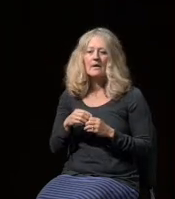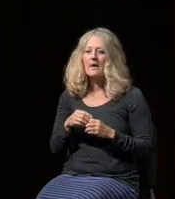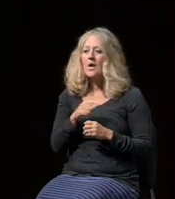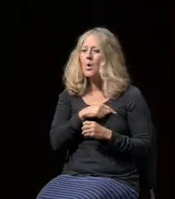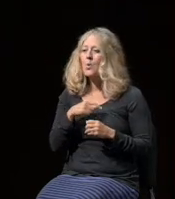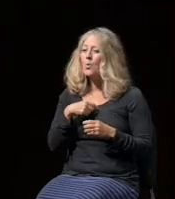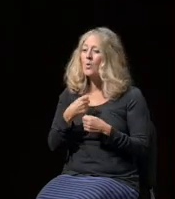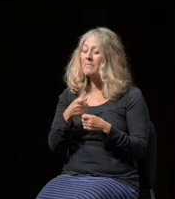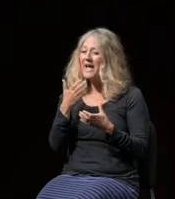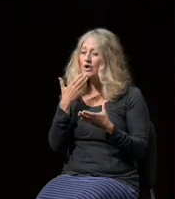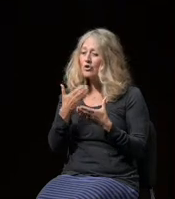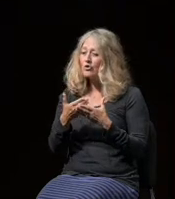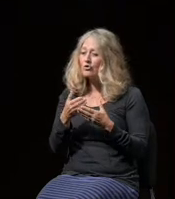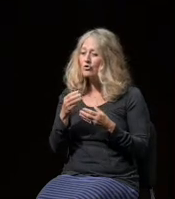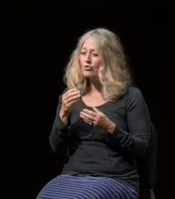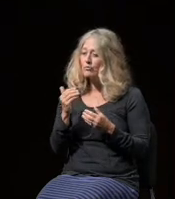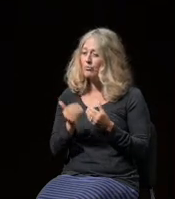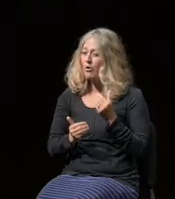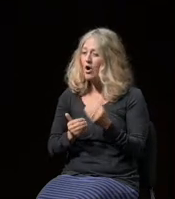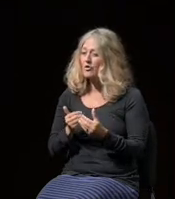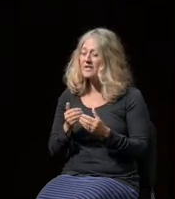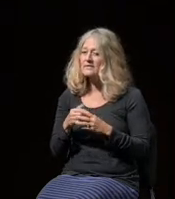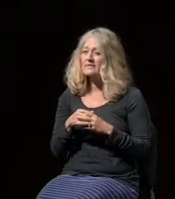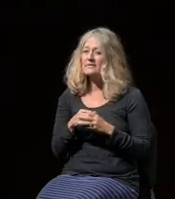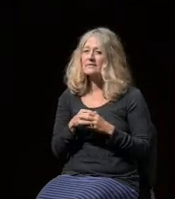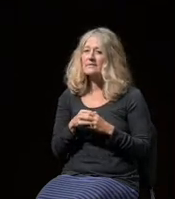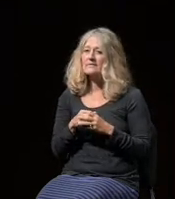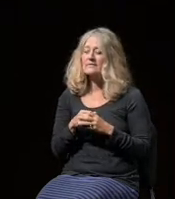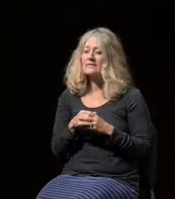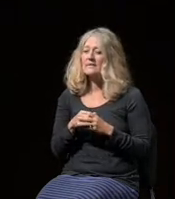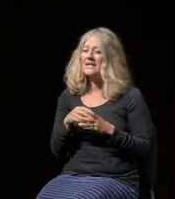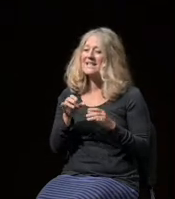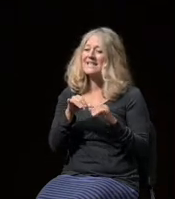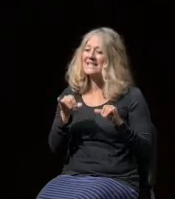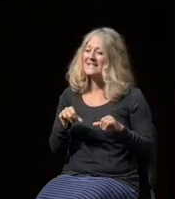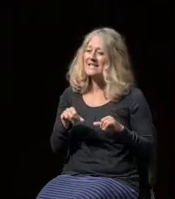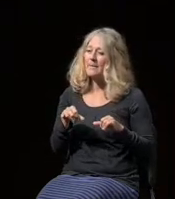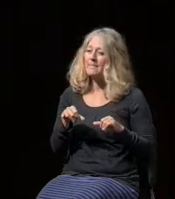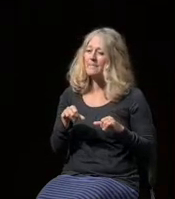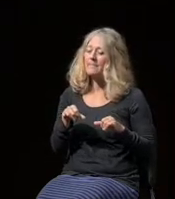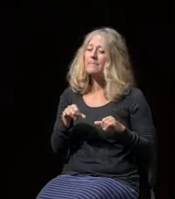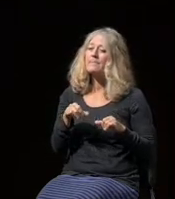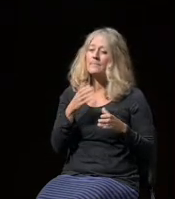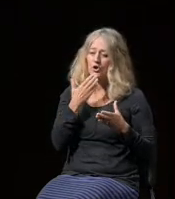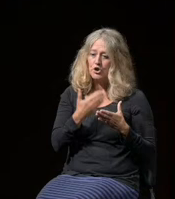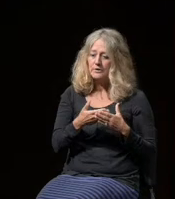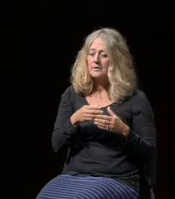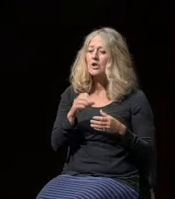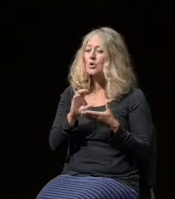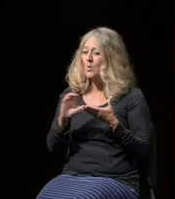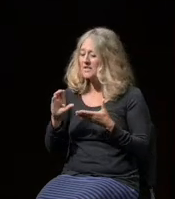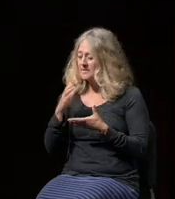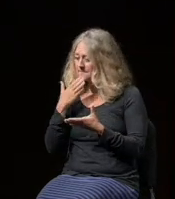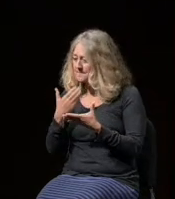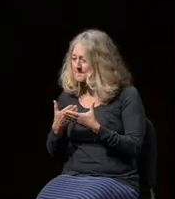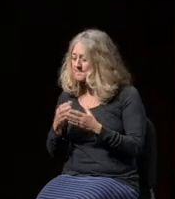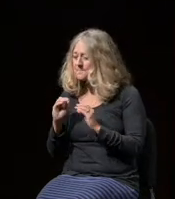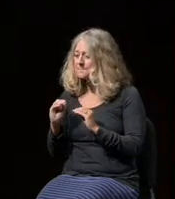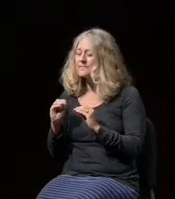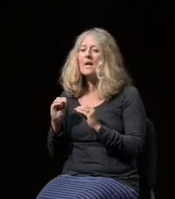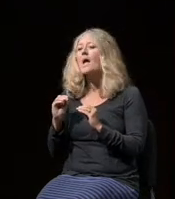good progress on that. The system's done quite well, Cuesta's done quite well, and has been recognized for our